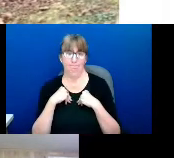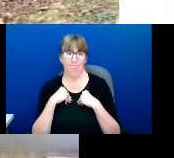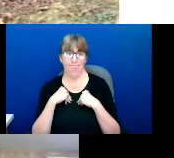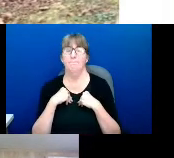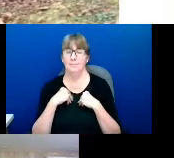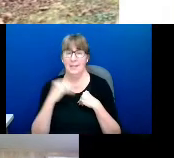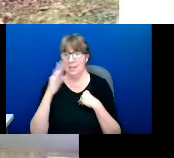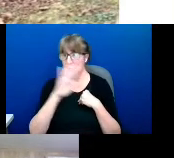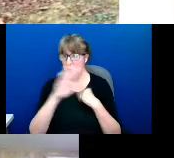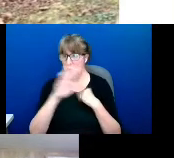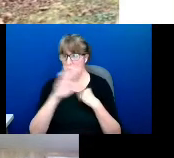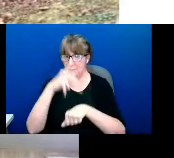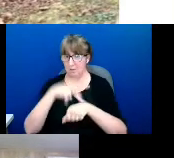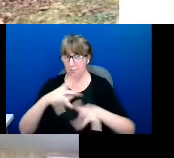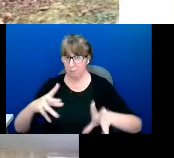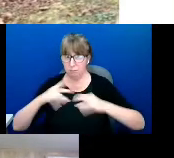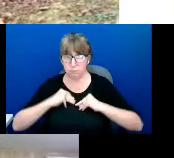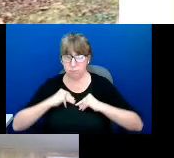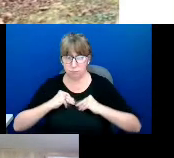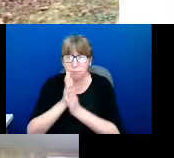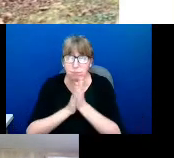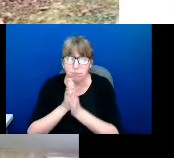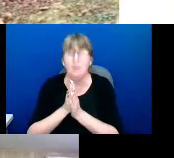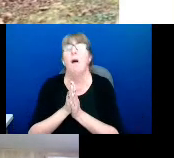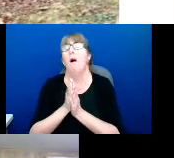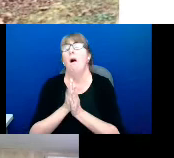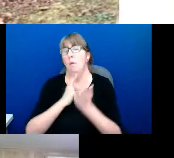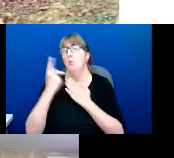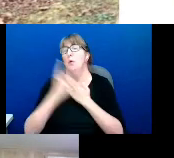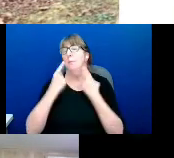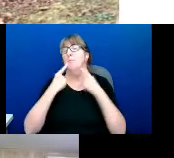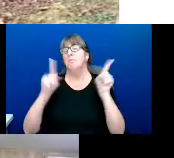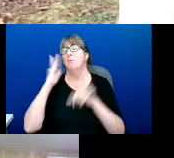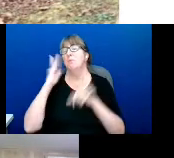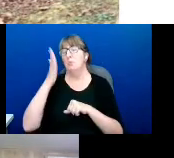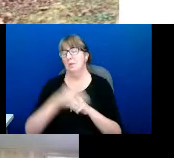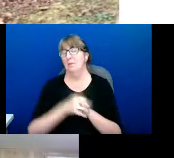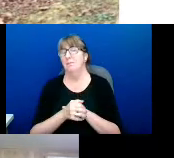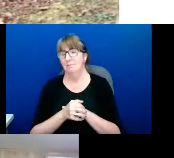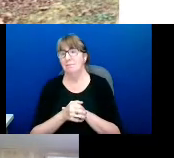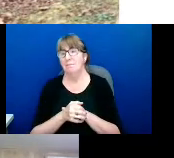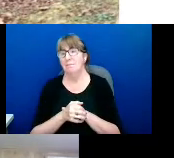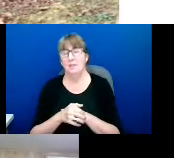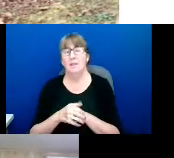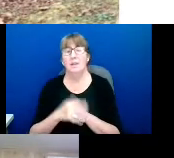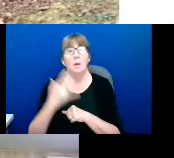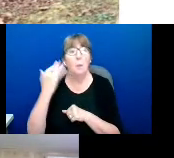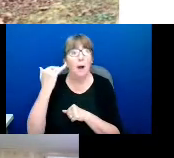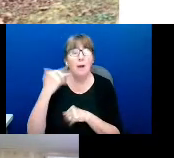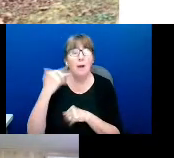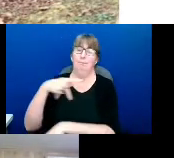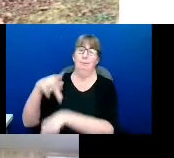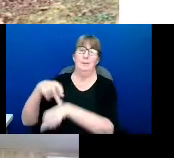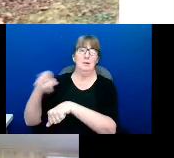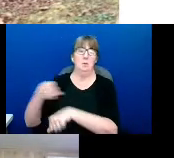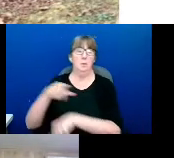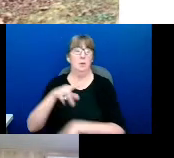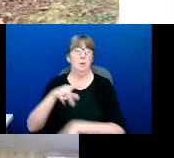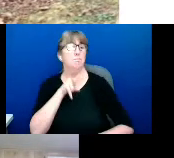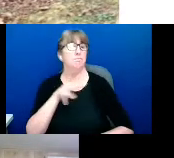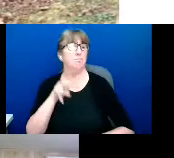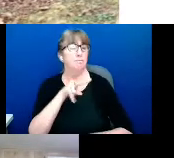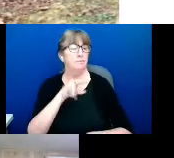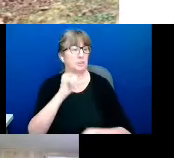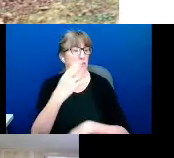can almost guarantee you the program will succeed, because the principal will make sure that the job coach is doing their